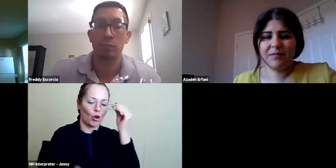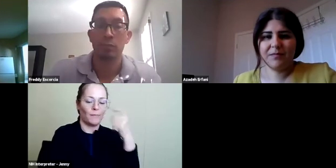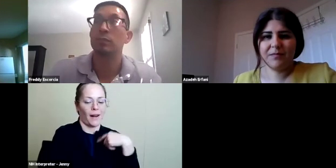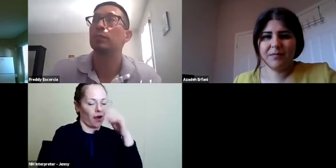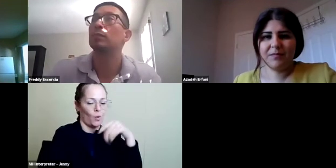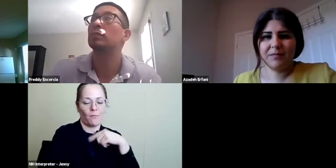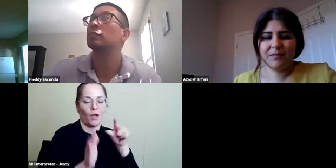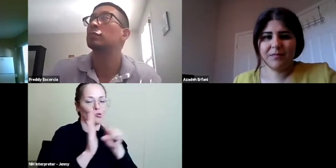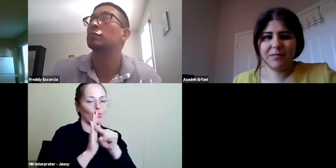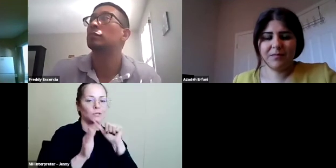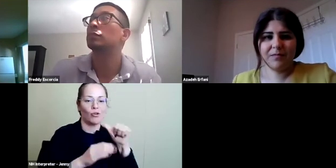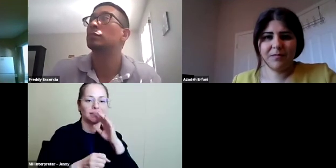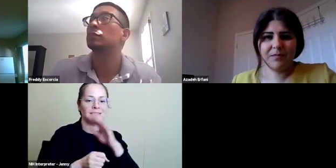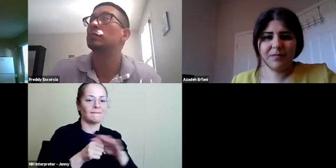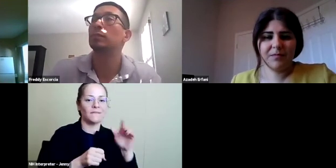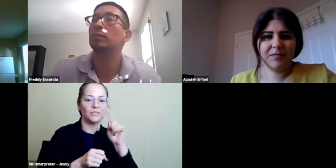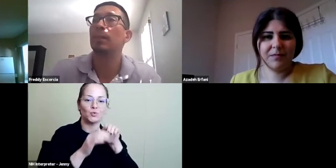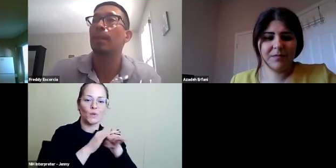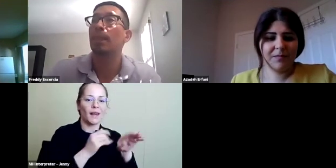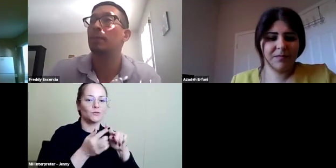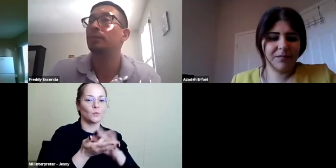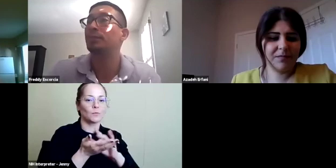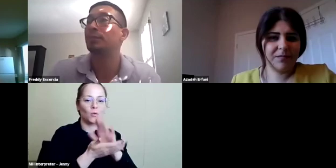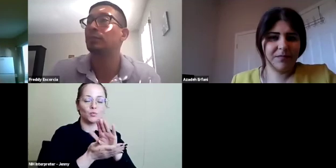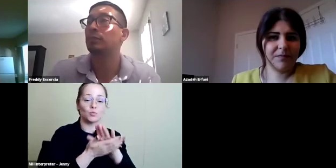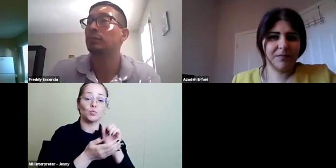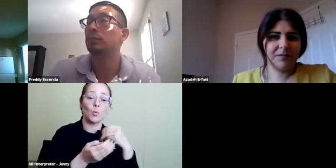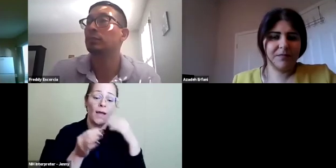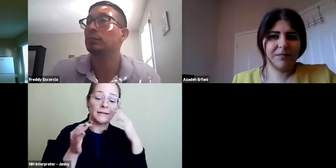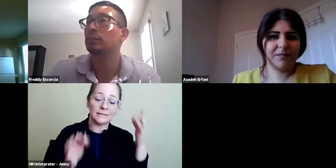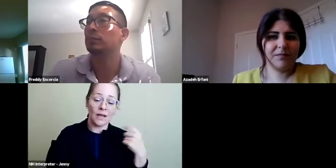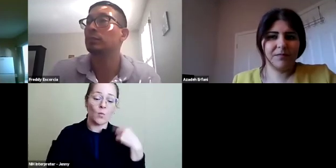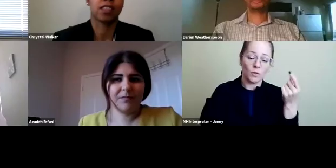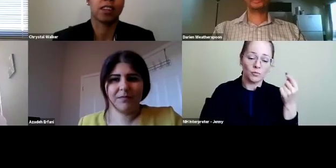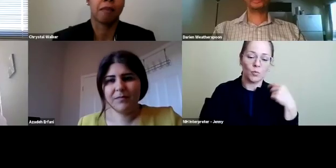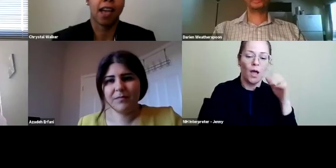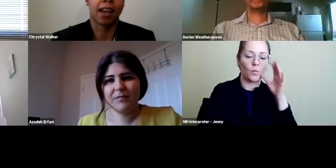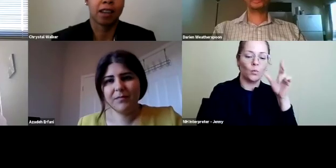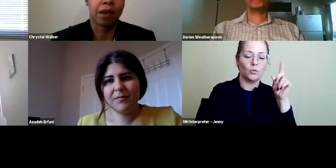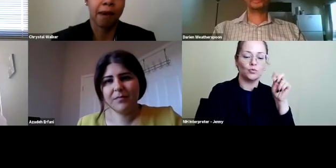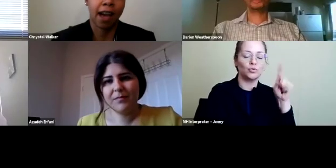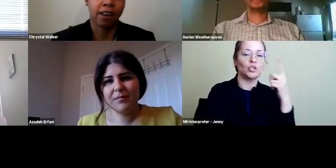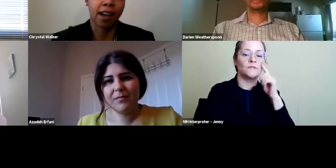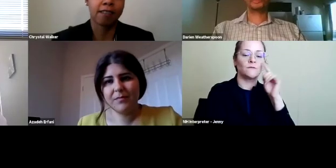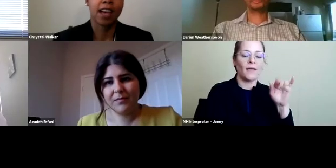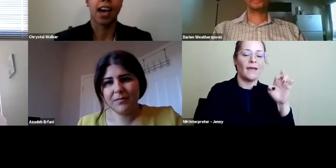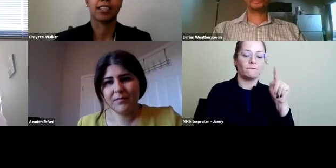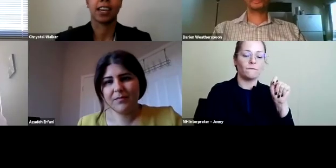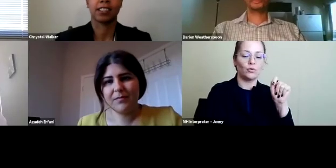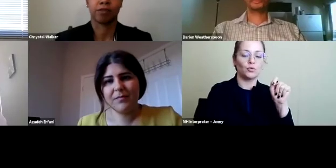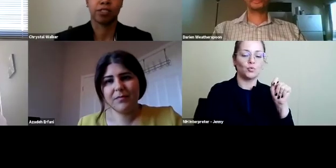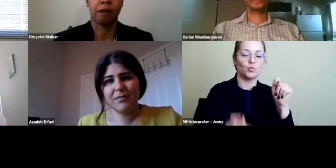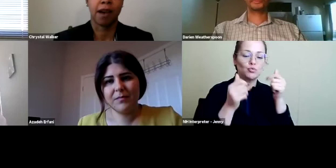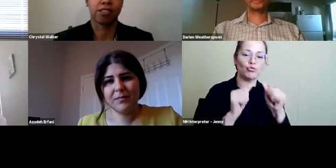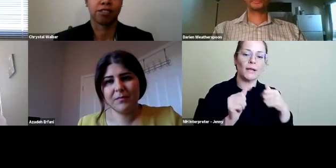not sufficient to get into medical school. So what I decided to do was just for the effort of strengthening my academic background, I